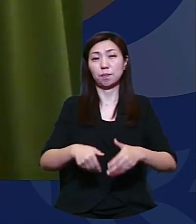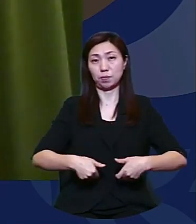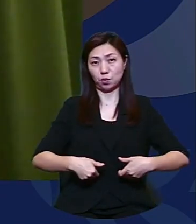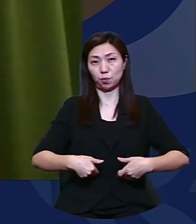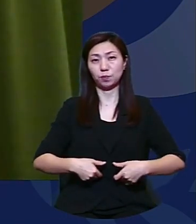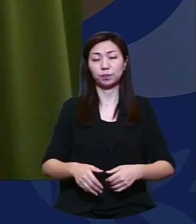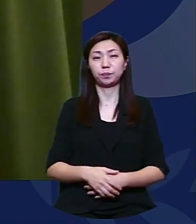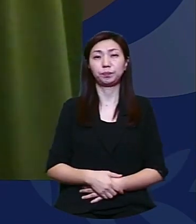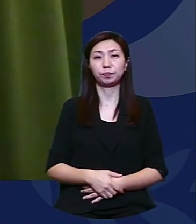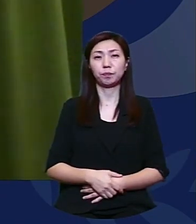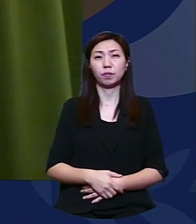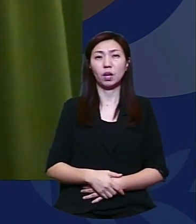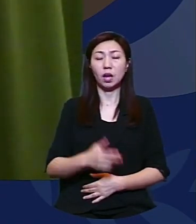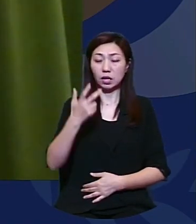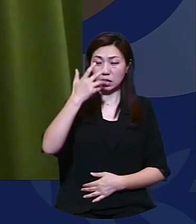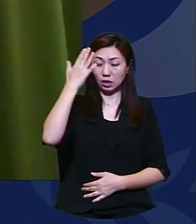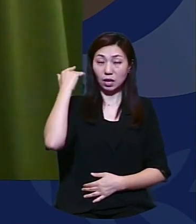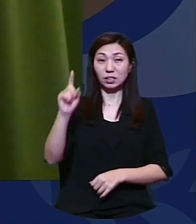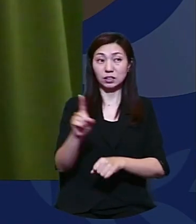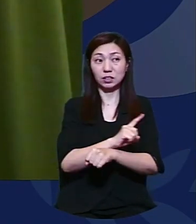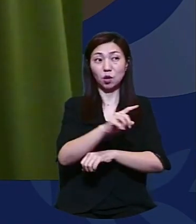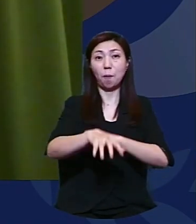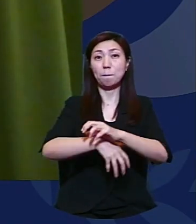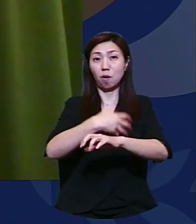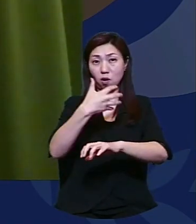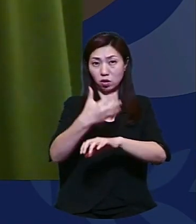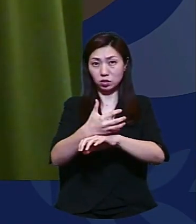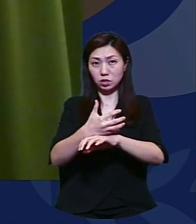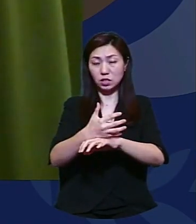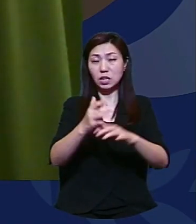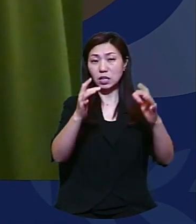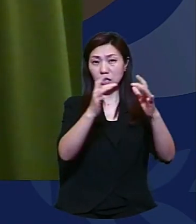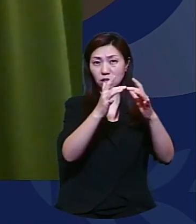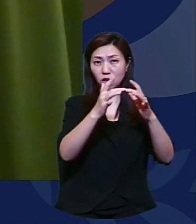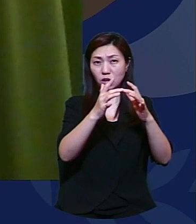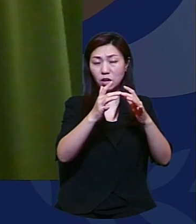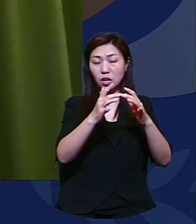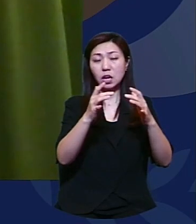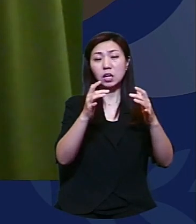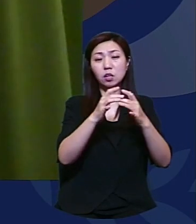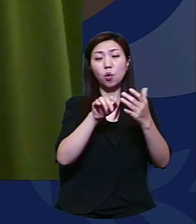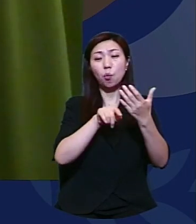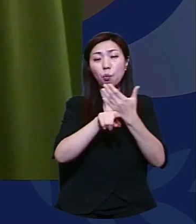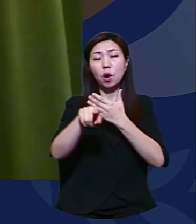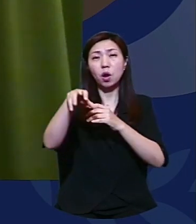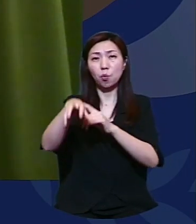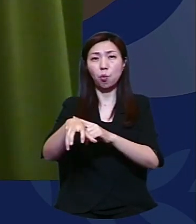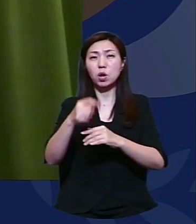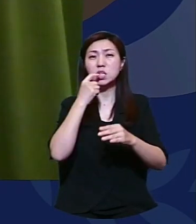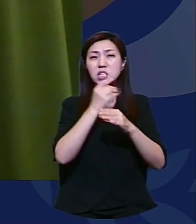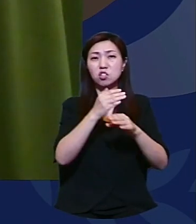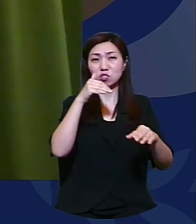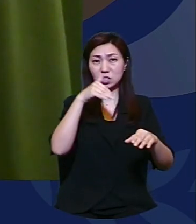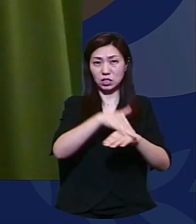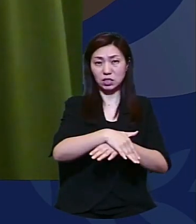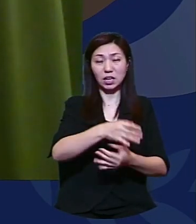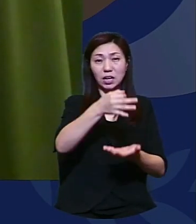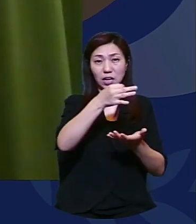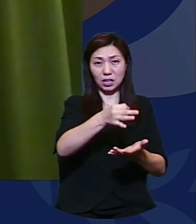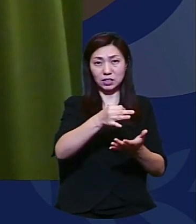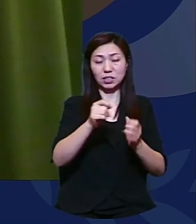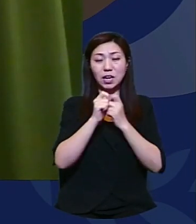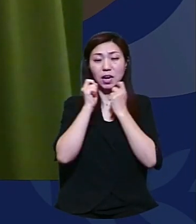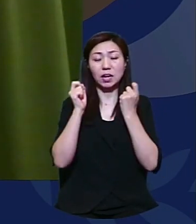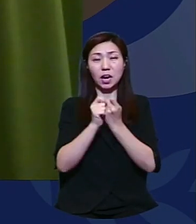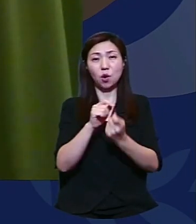door to increased disinformation and misinformation, and the rise of digital authoritarianism that is undermining our shared democratic